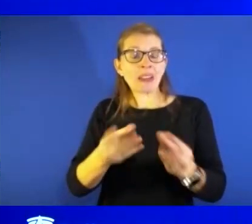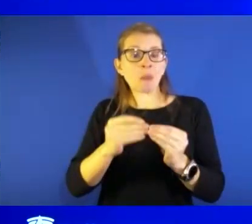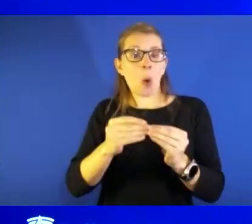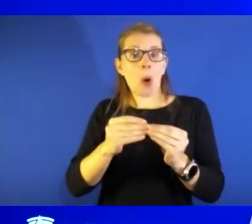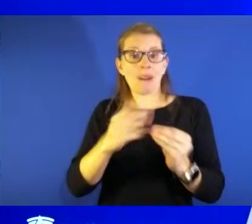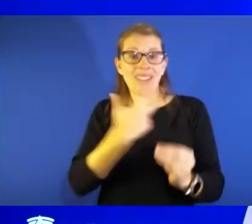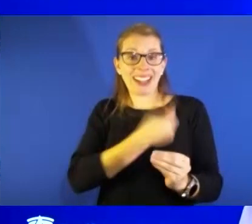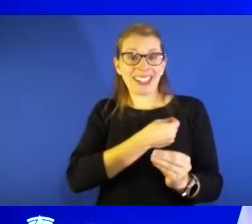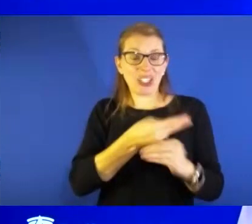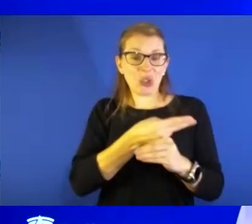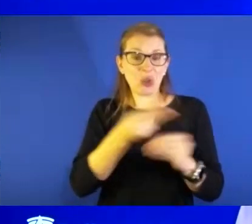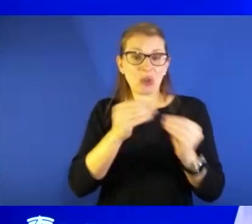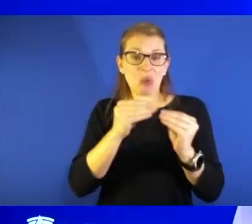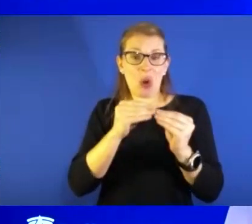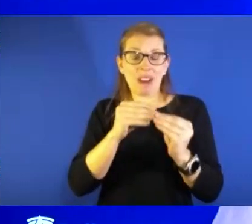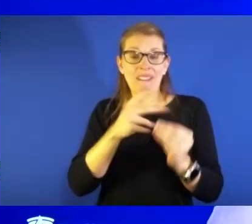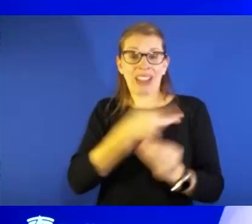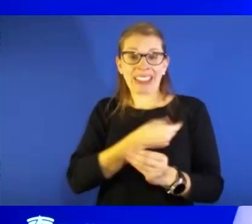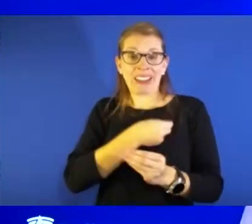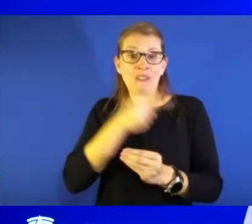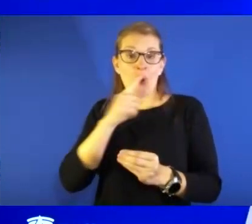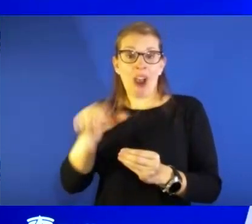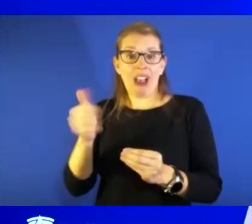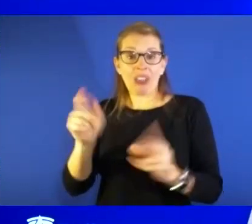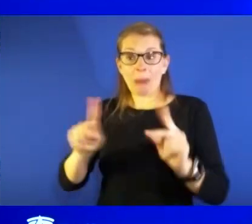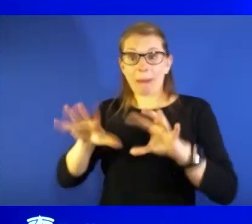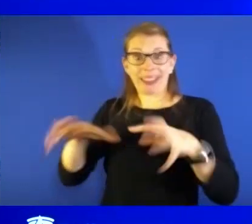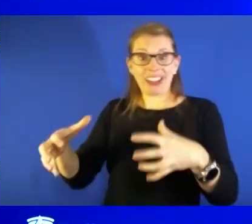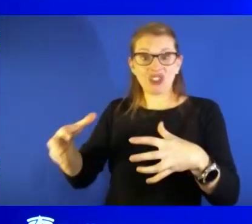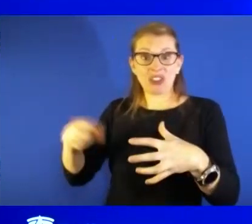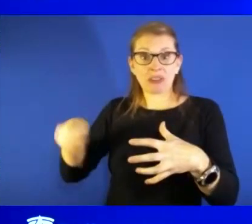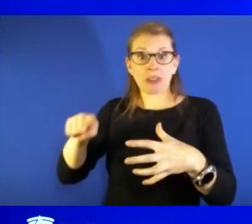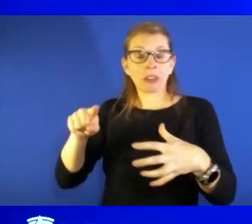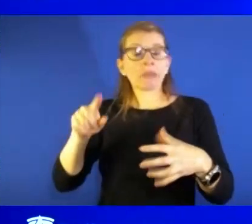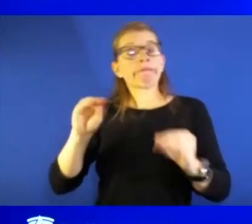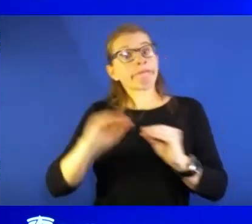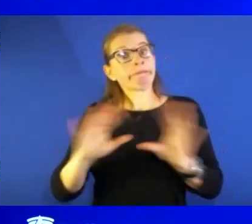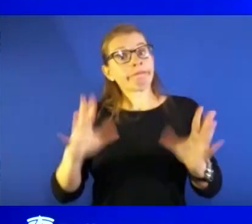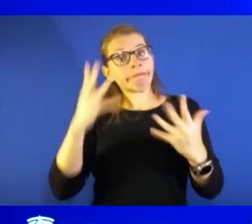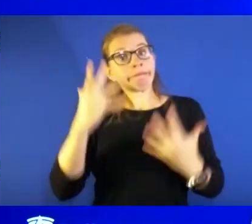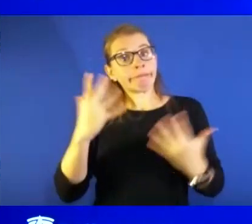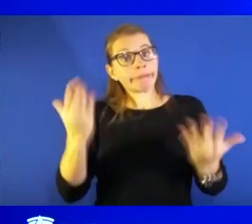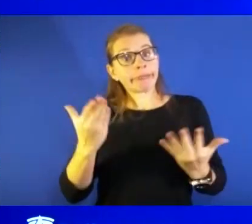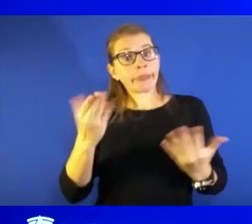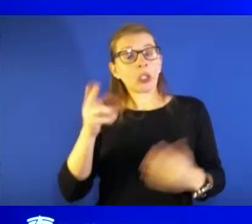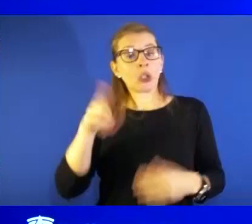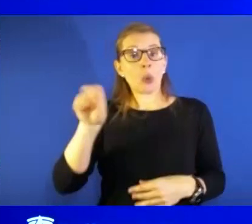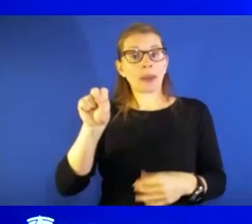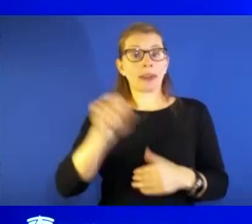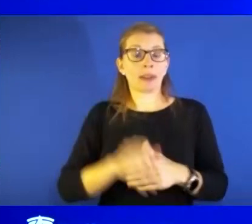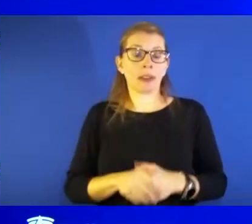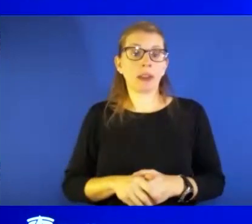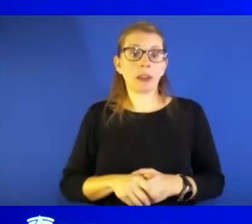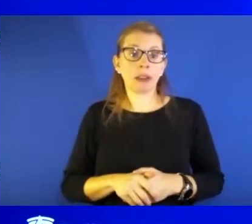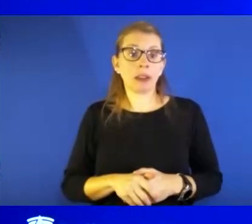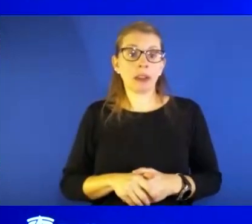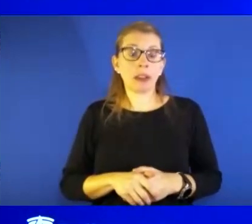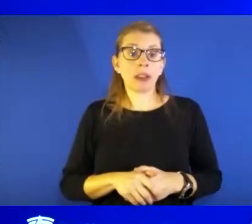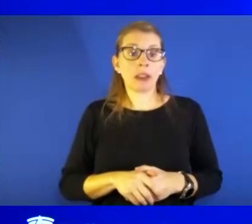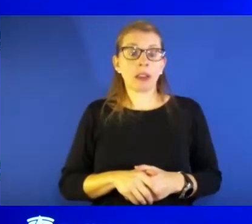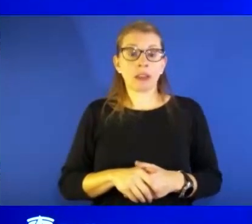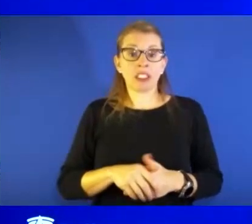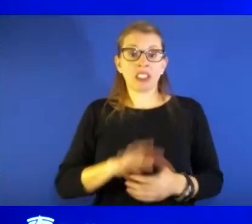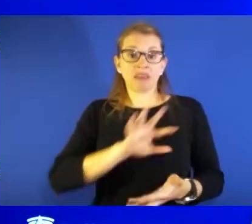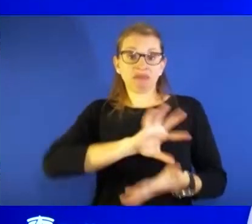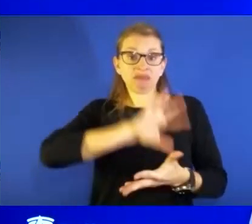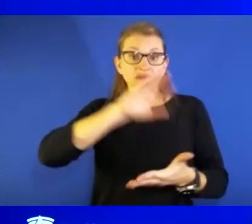and use more vaccine for other populations. Obviously, we know, unfortunately, here in the United States, there is a glut of vaccine because there just is